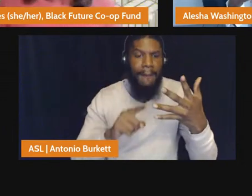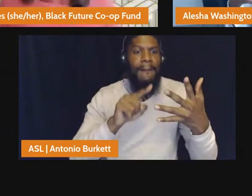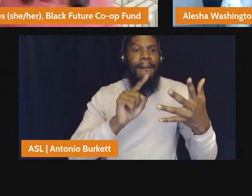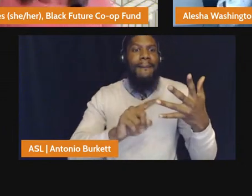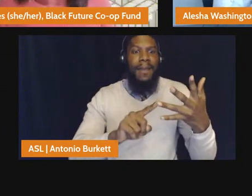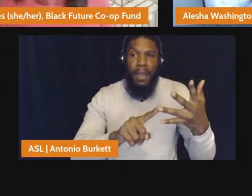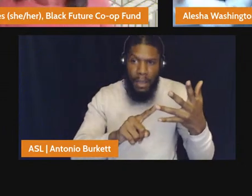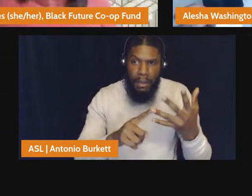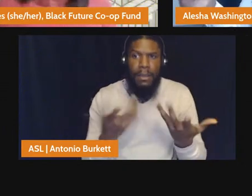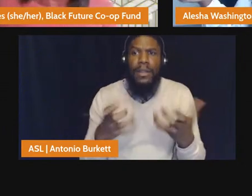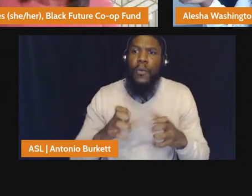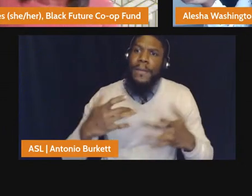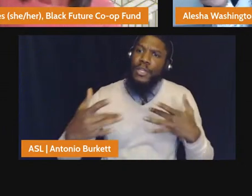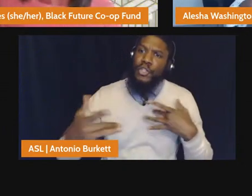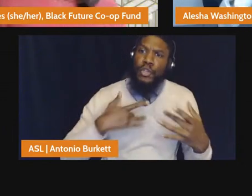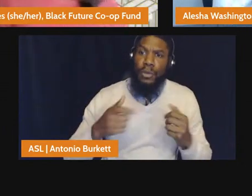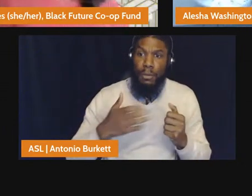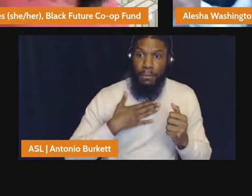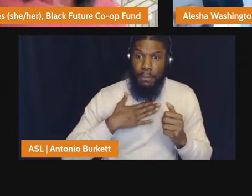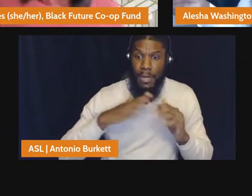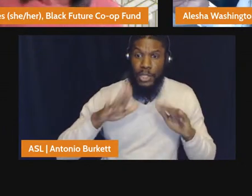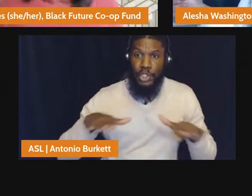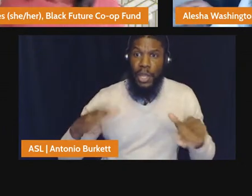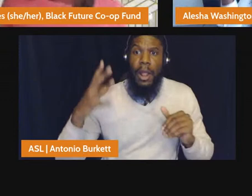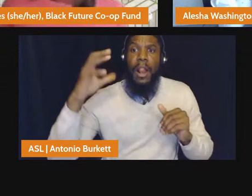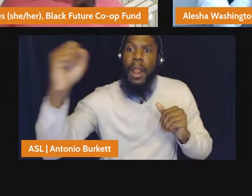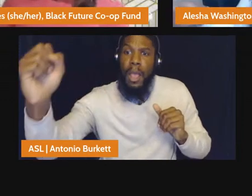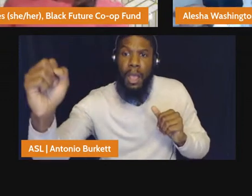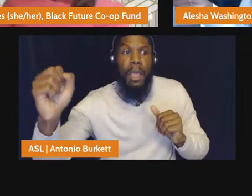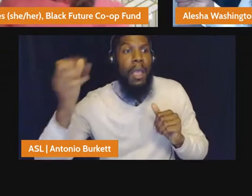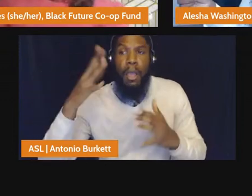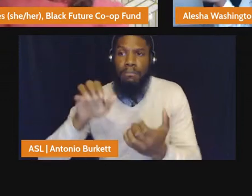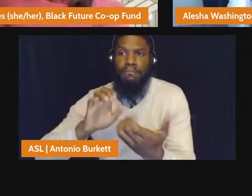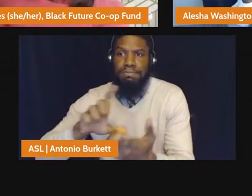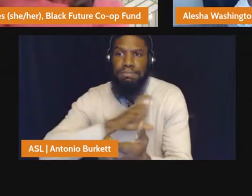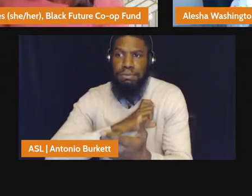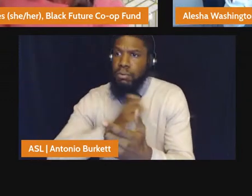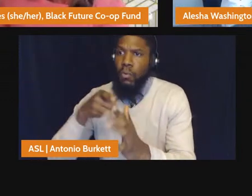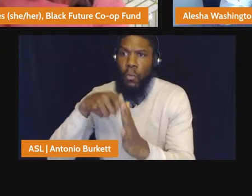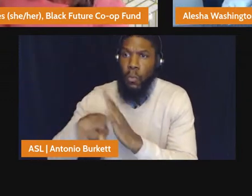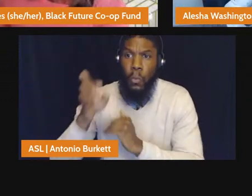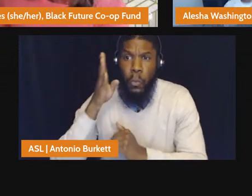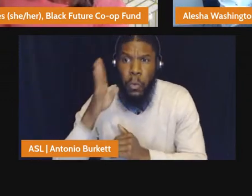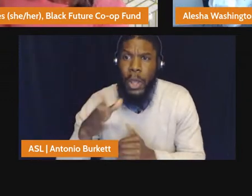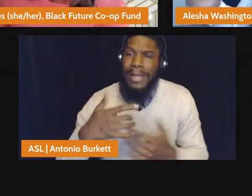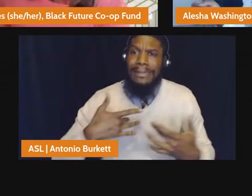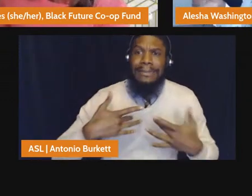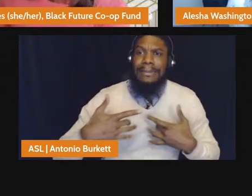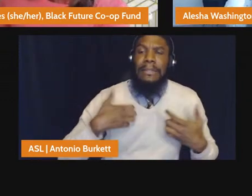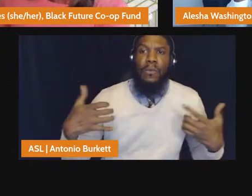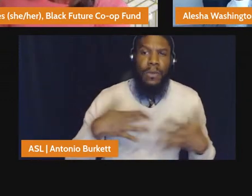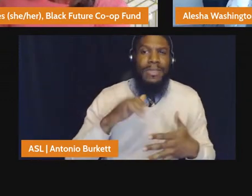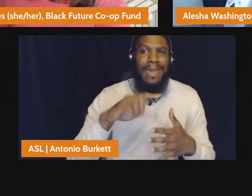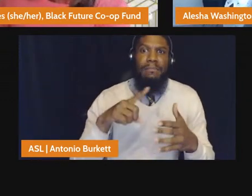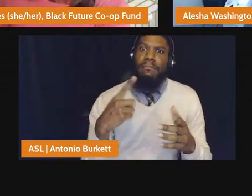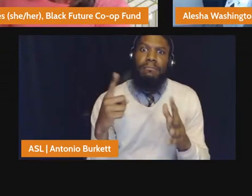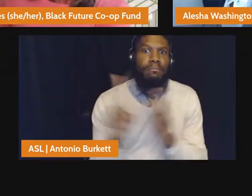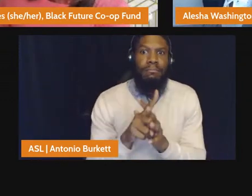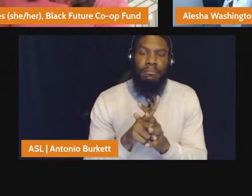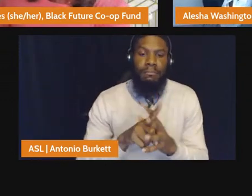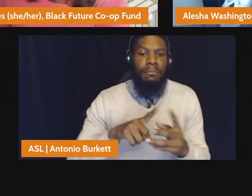come home, right? If they're going to get confronted by the police, or if that's the last time I'm going to see them because of that encounter, or challenges around kind